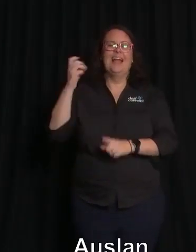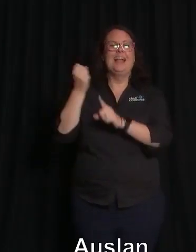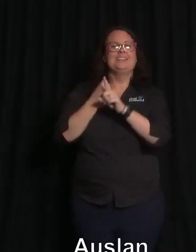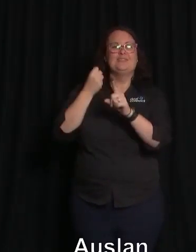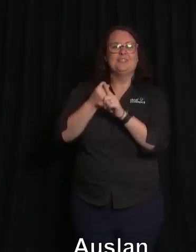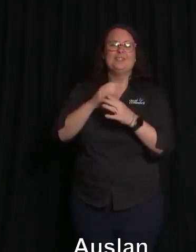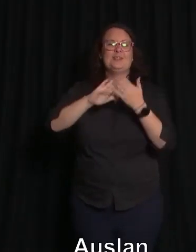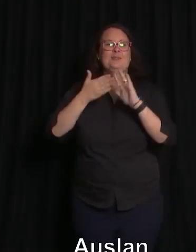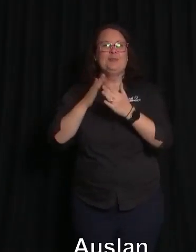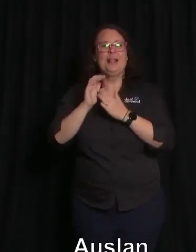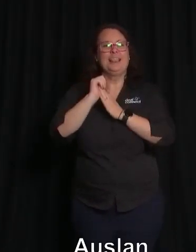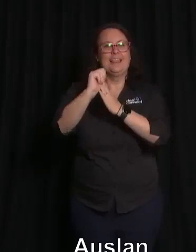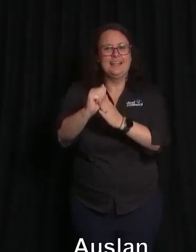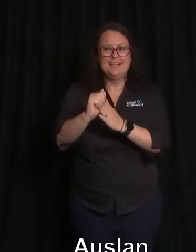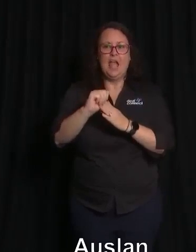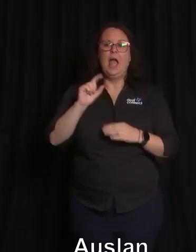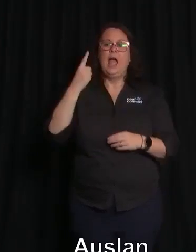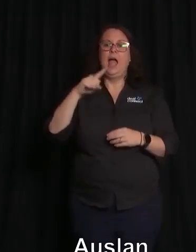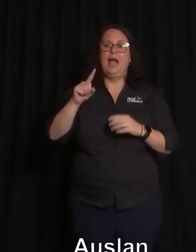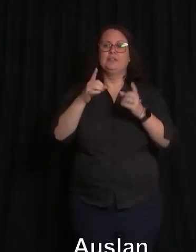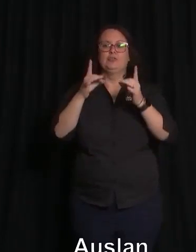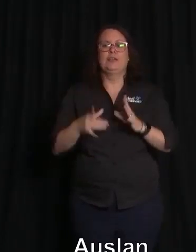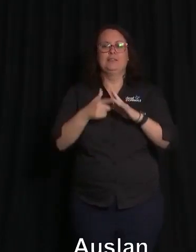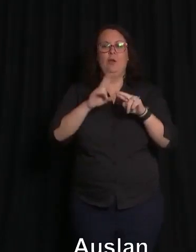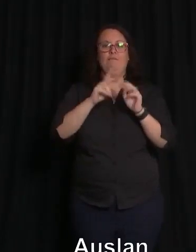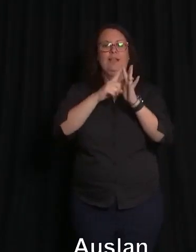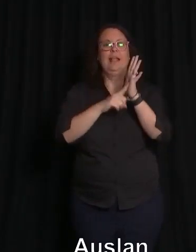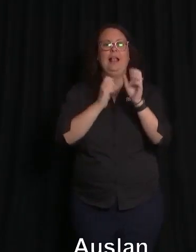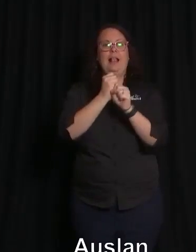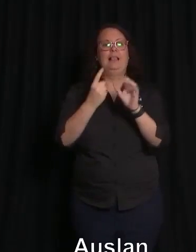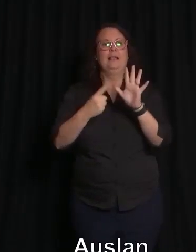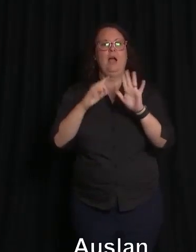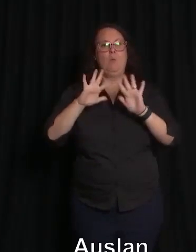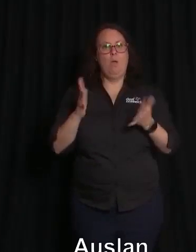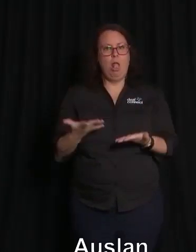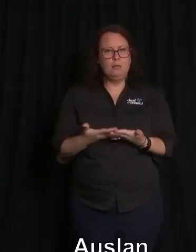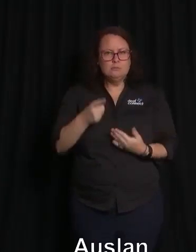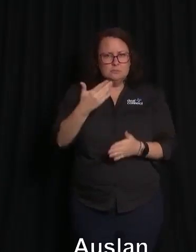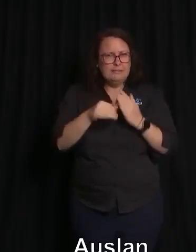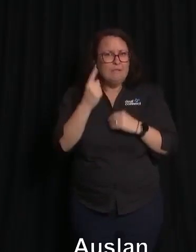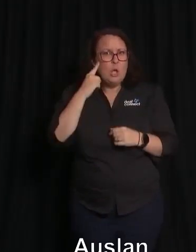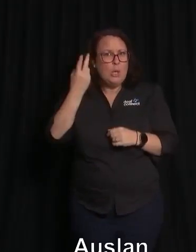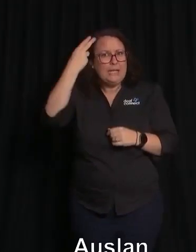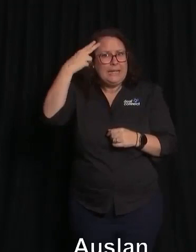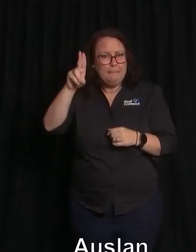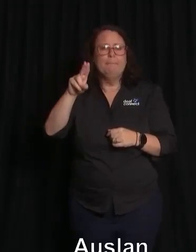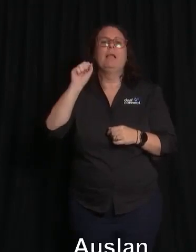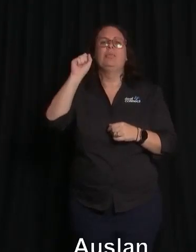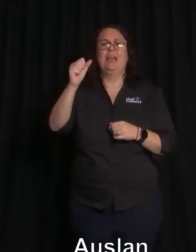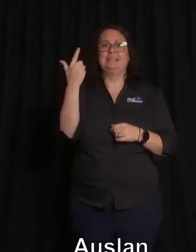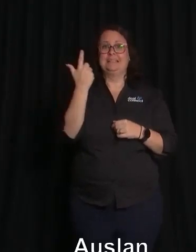the executive director of ILGA World. ILGA World, for people that don't know, is a federation of more